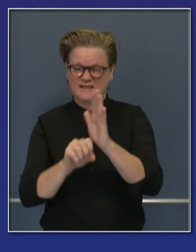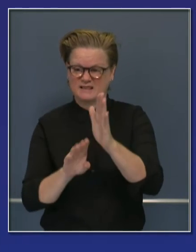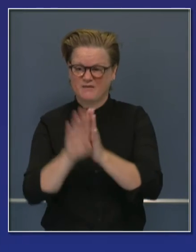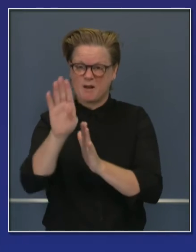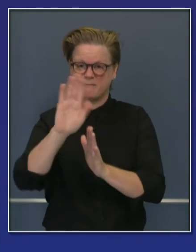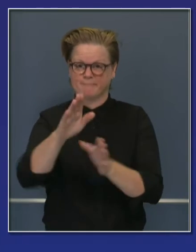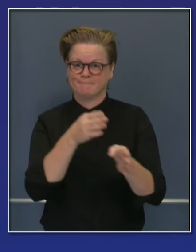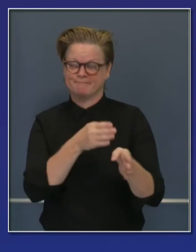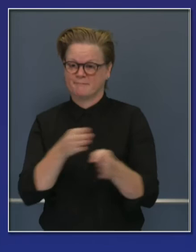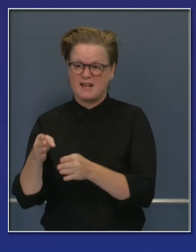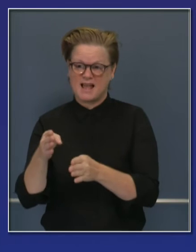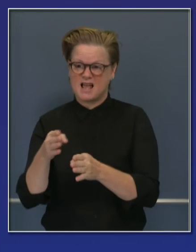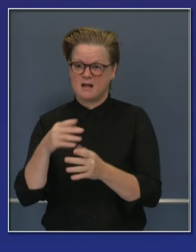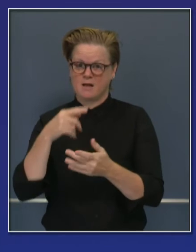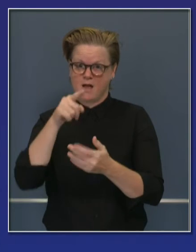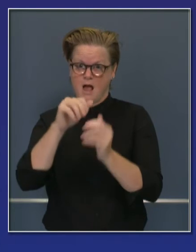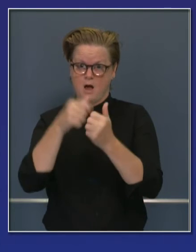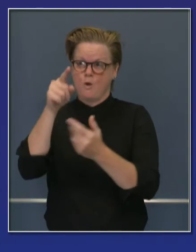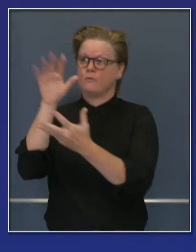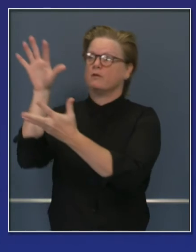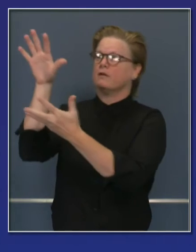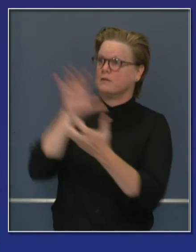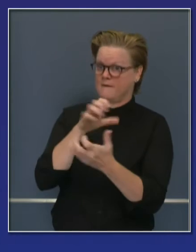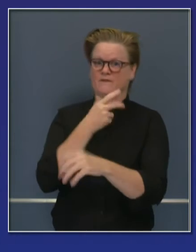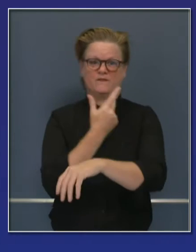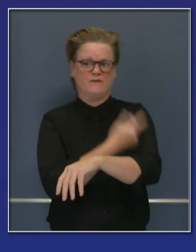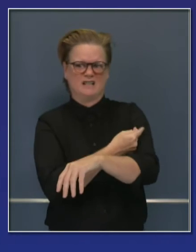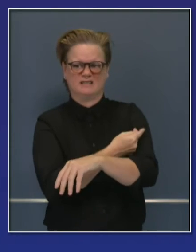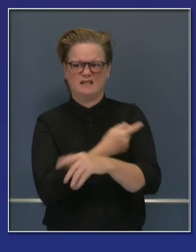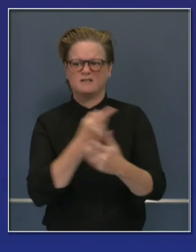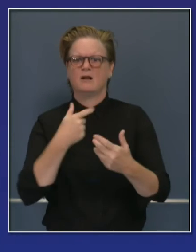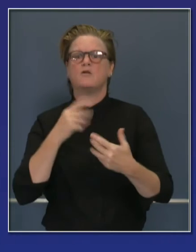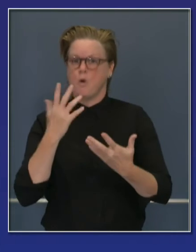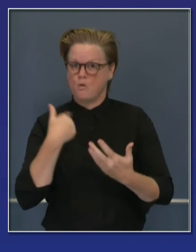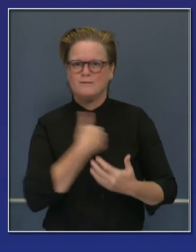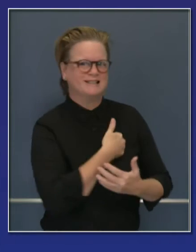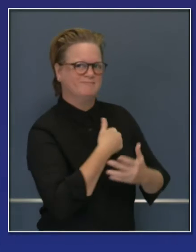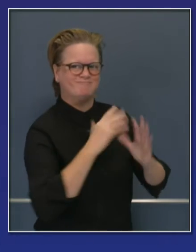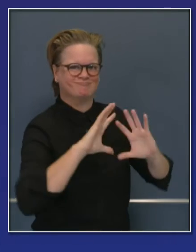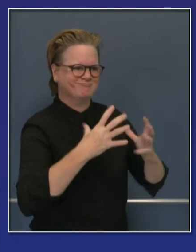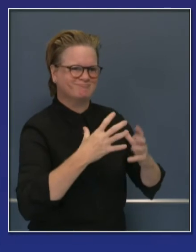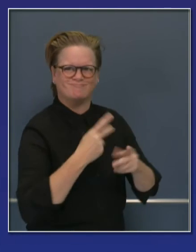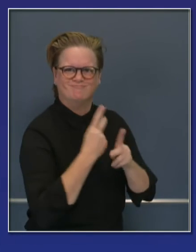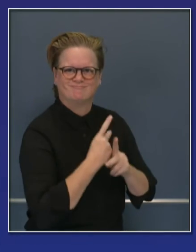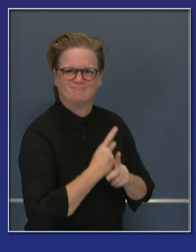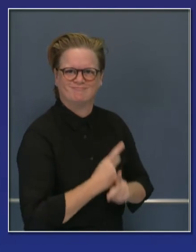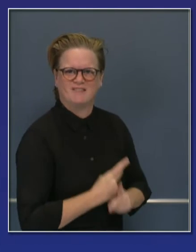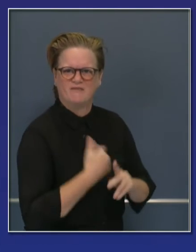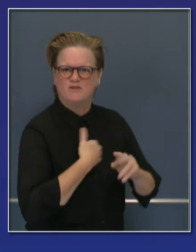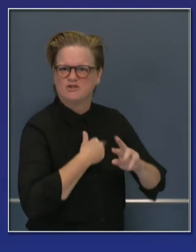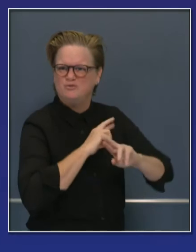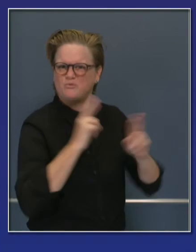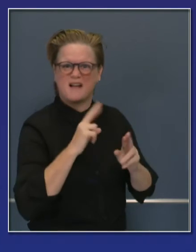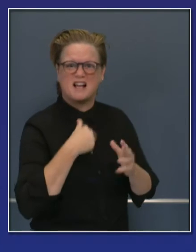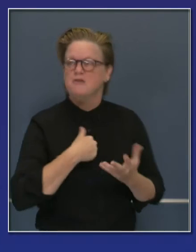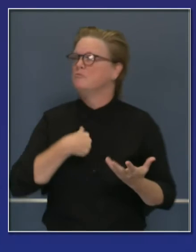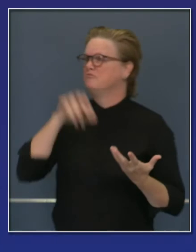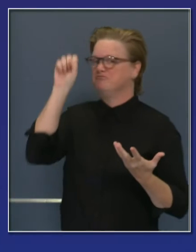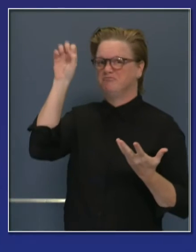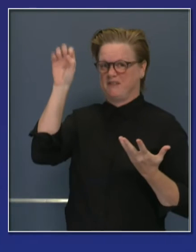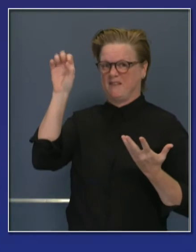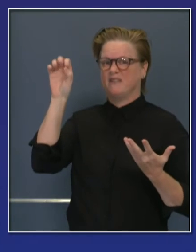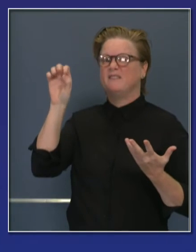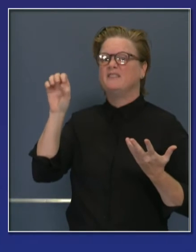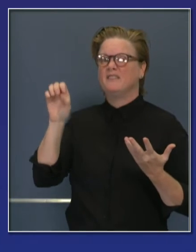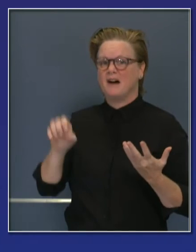vaccination efforts come with experience in mind, and that's the work that we're doing at scale to